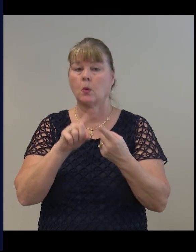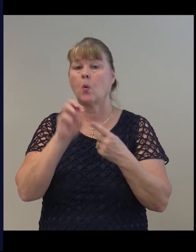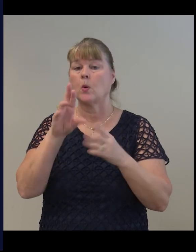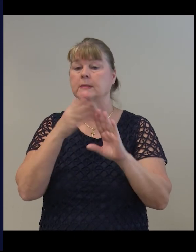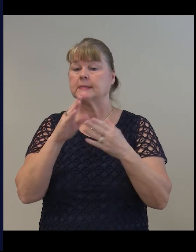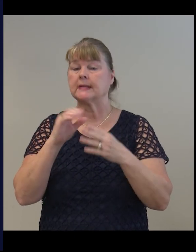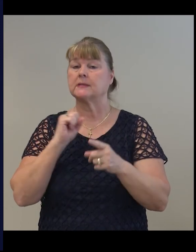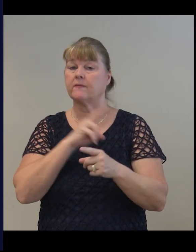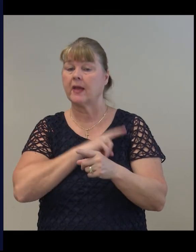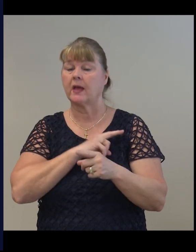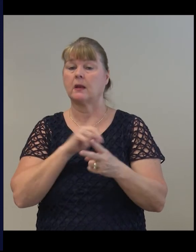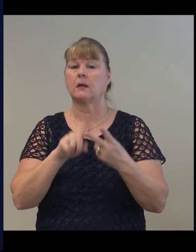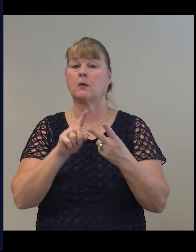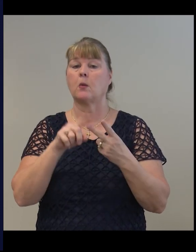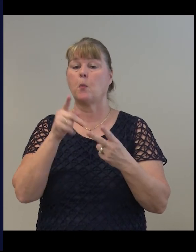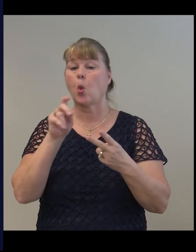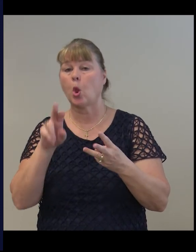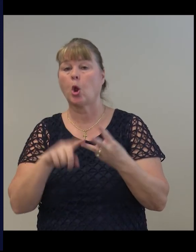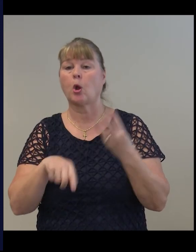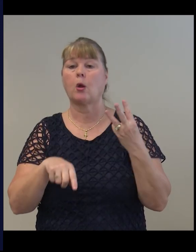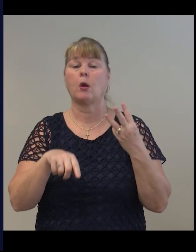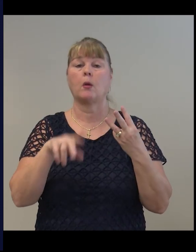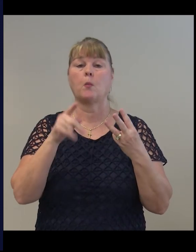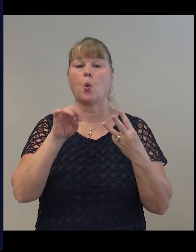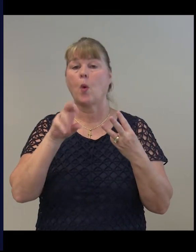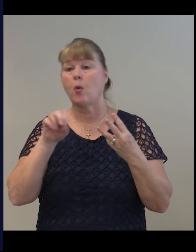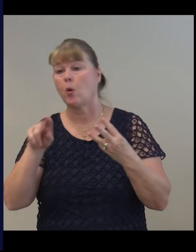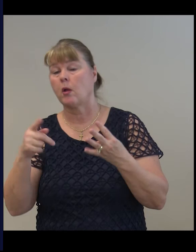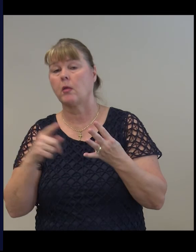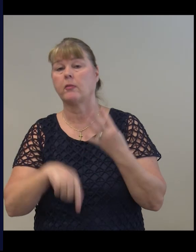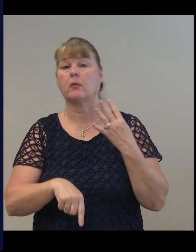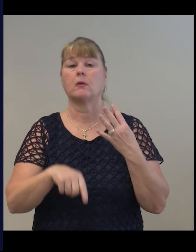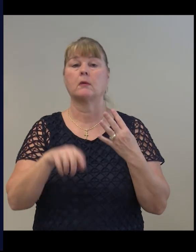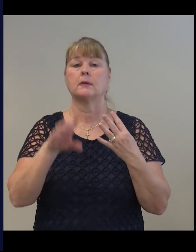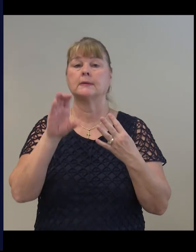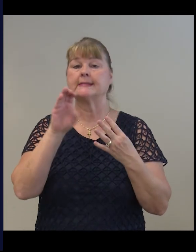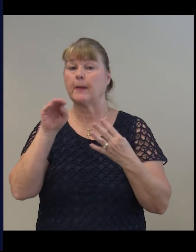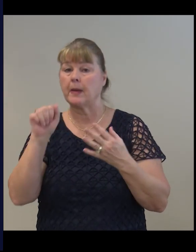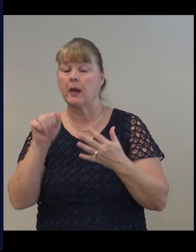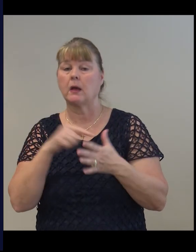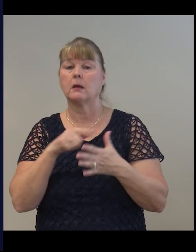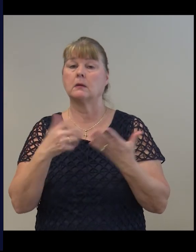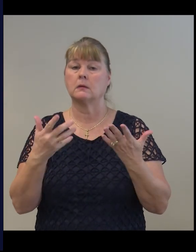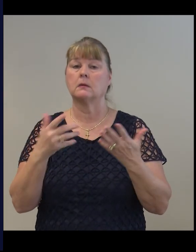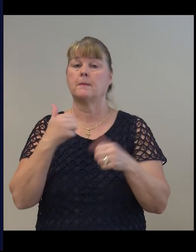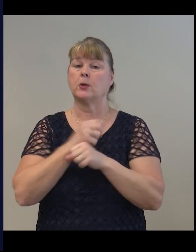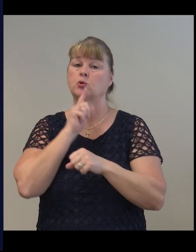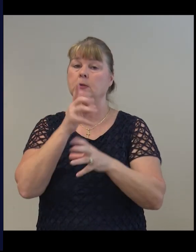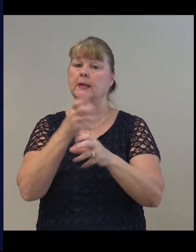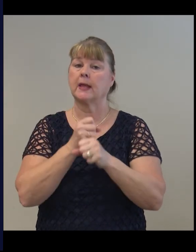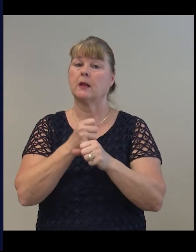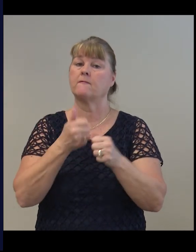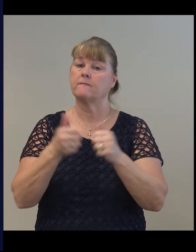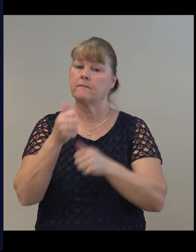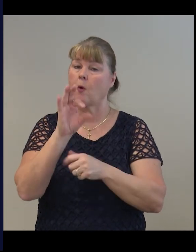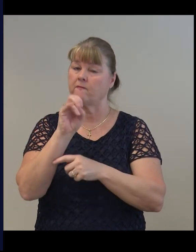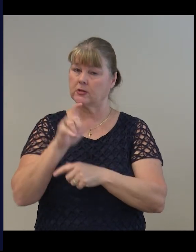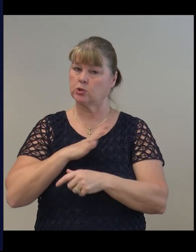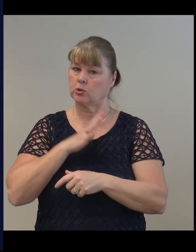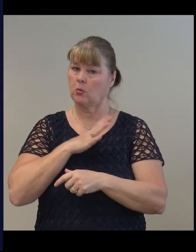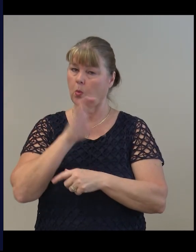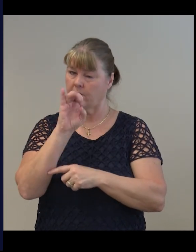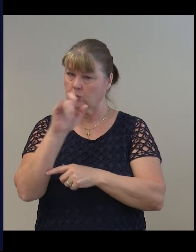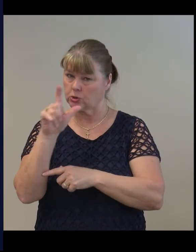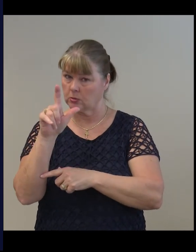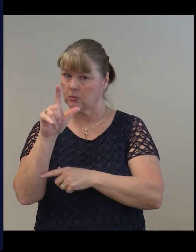source or from the city of Savannah, the city of Pooler, city of Port Wentworth, or of course SEMA. Make sure that you're getting official